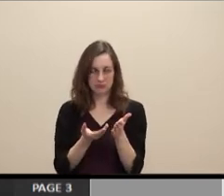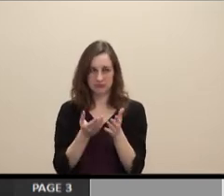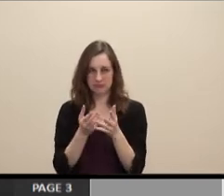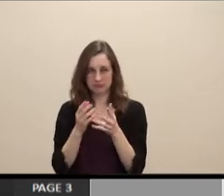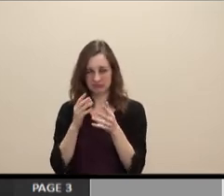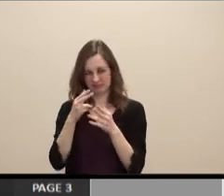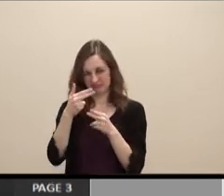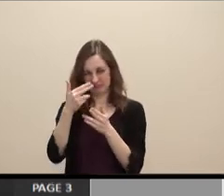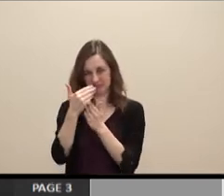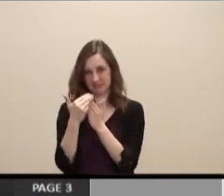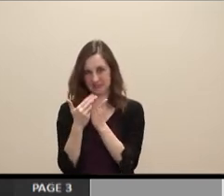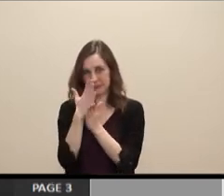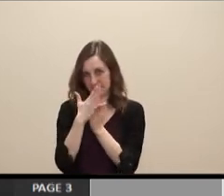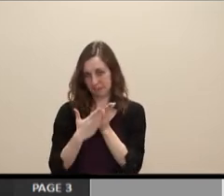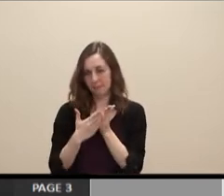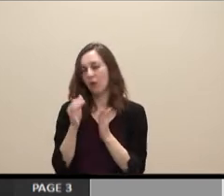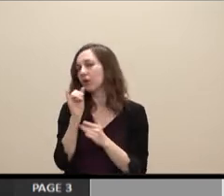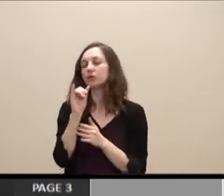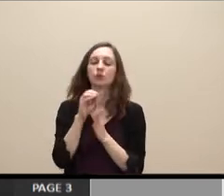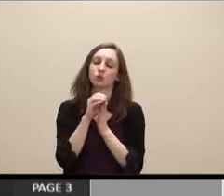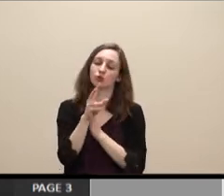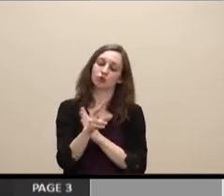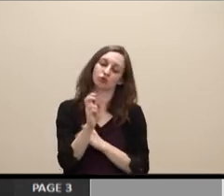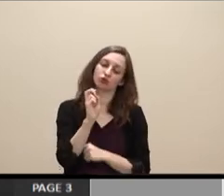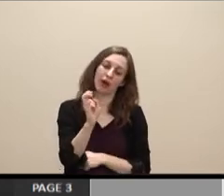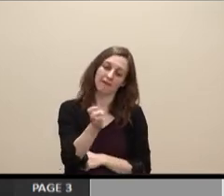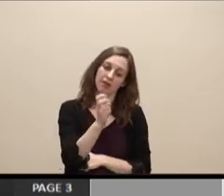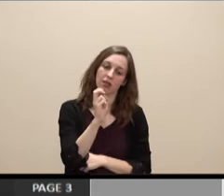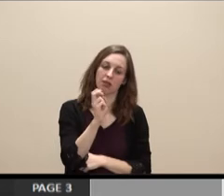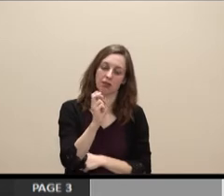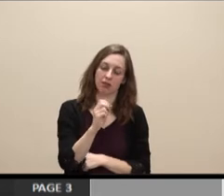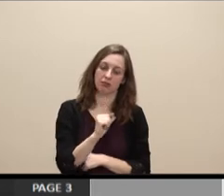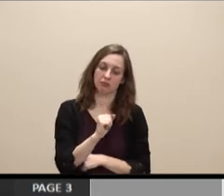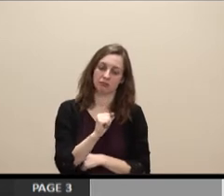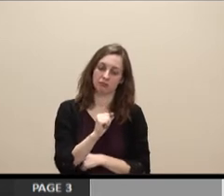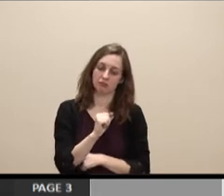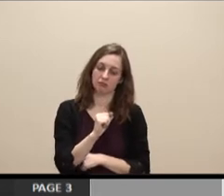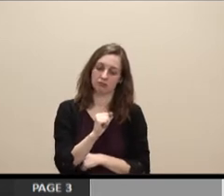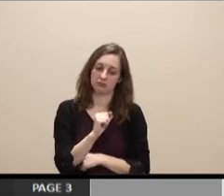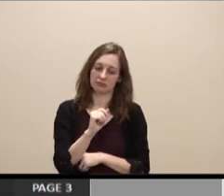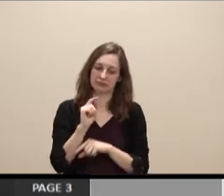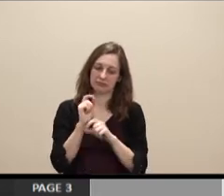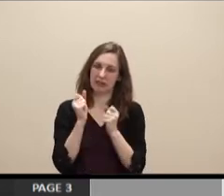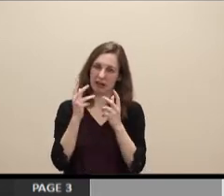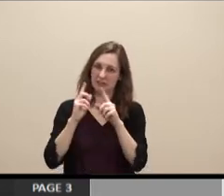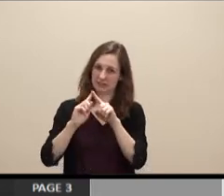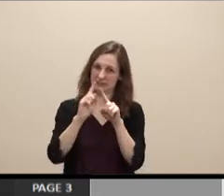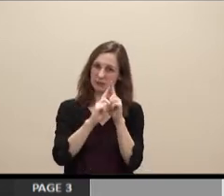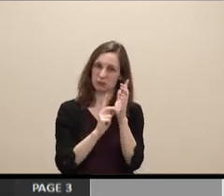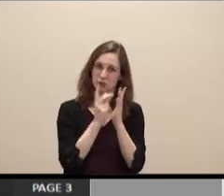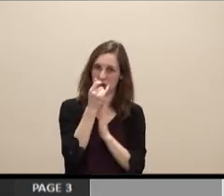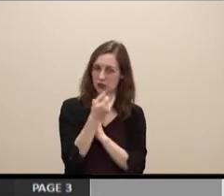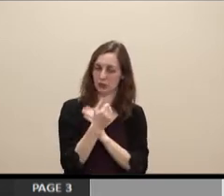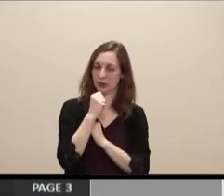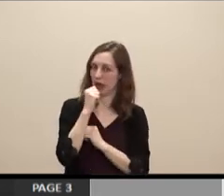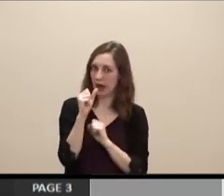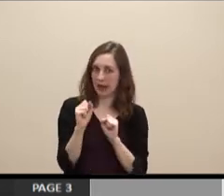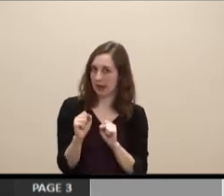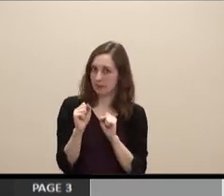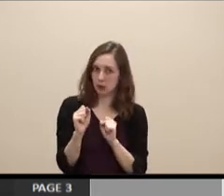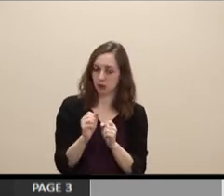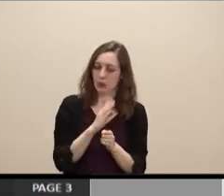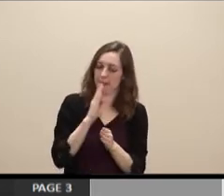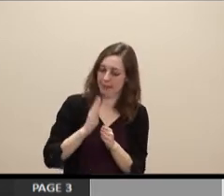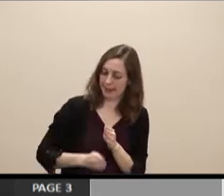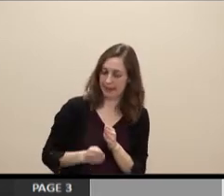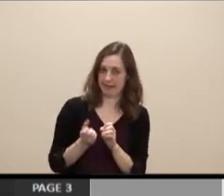supplies and materials, student travel. A lot of the projects that we had budgeted, we were not able to complete